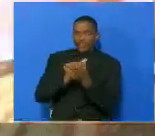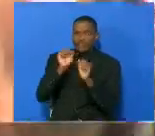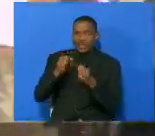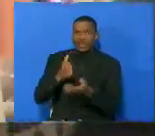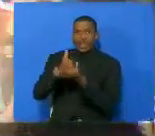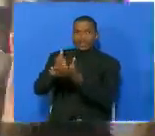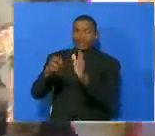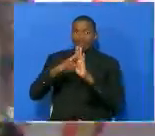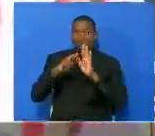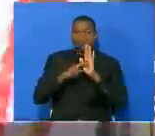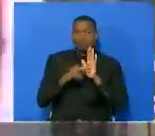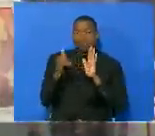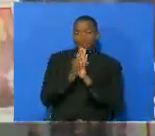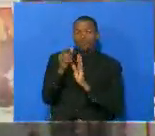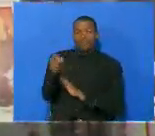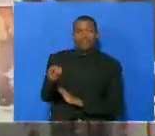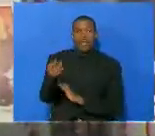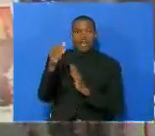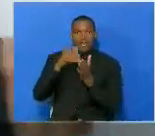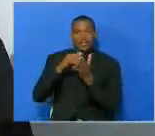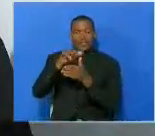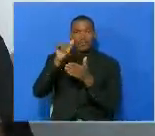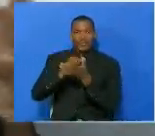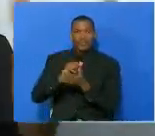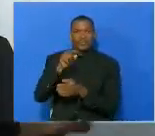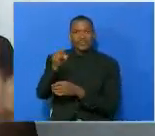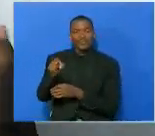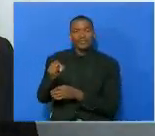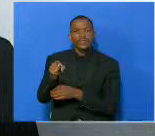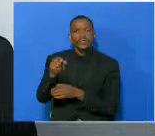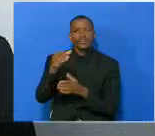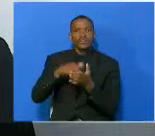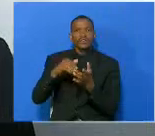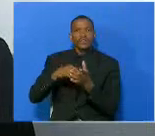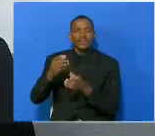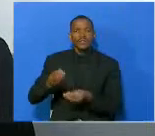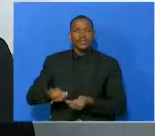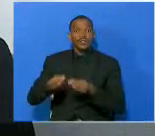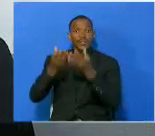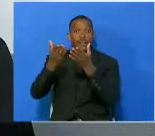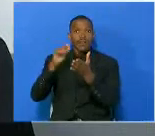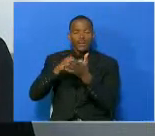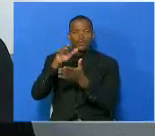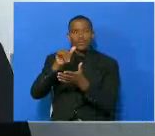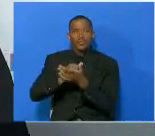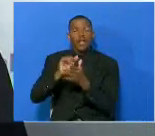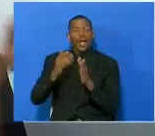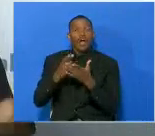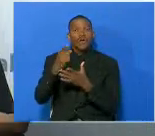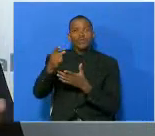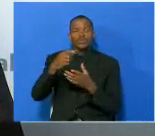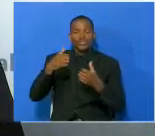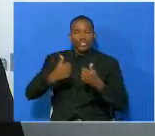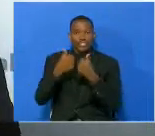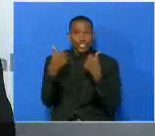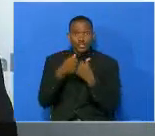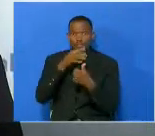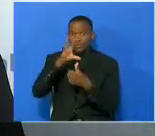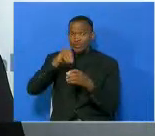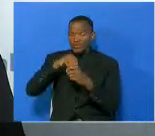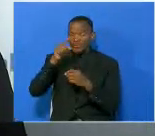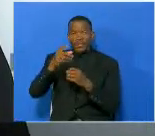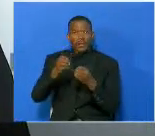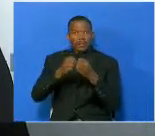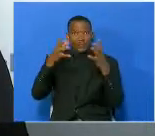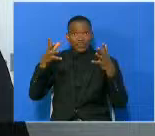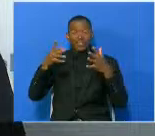regulator. Issuing a warning to the, depending on the gravity, firstly on the nature of the transgression, the gravity of it, and a number